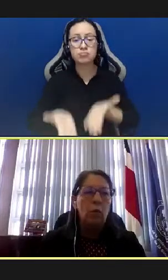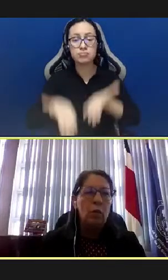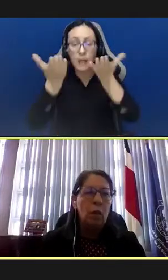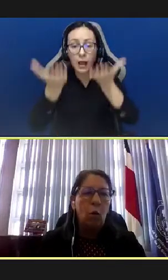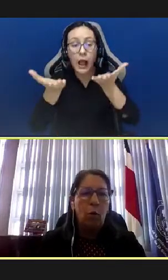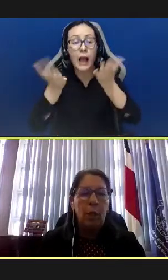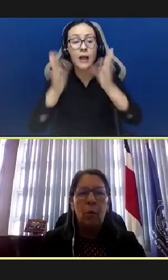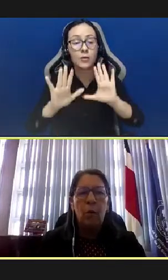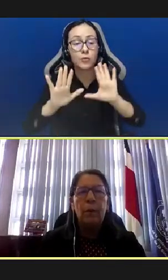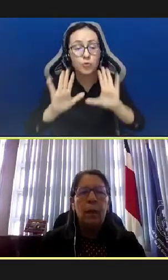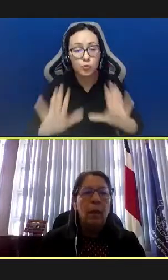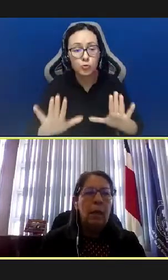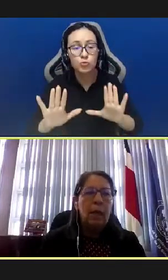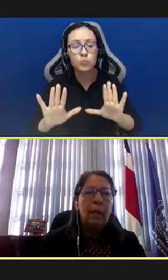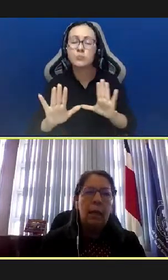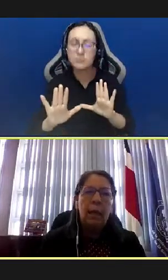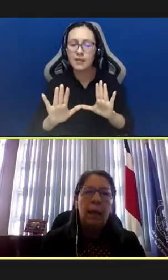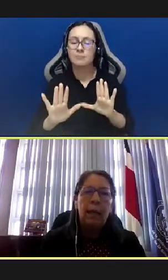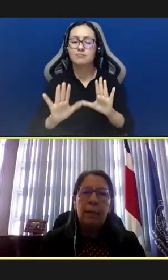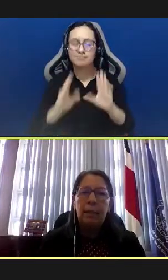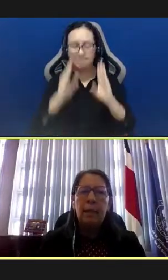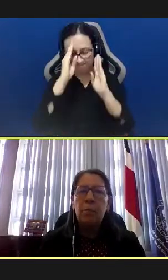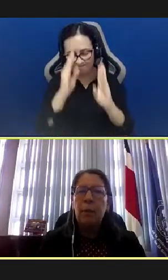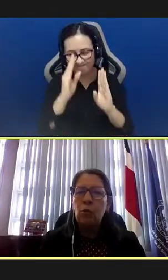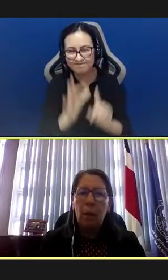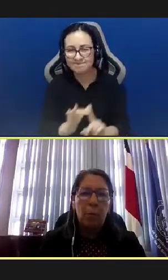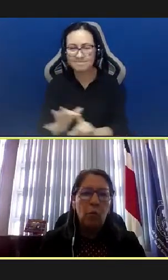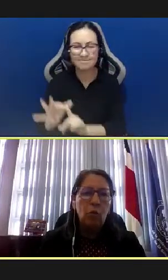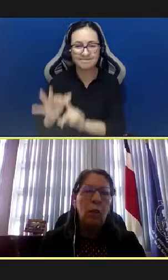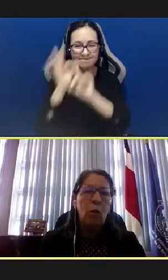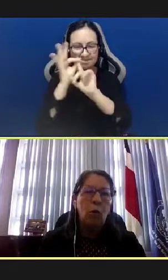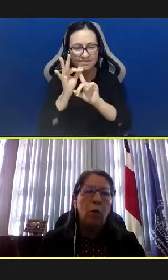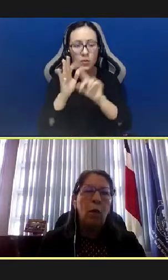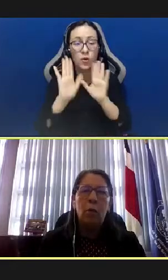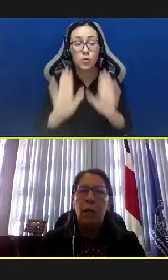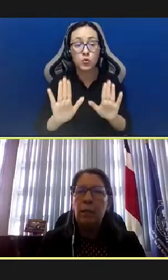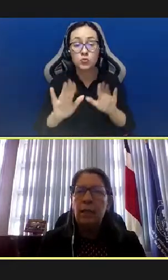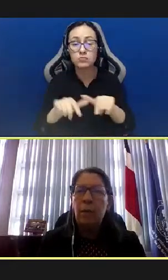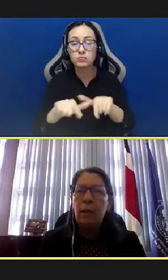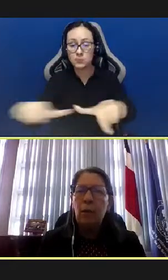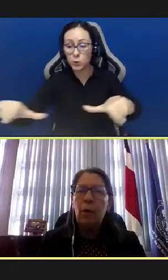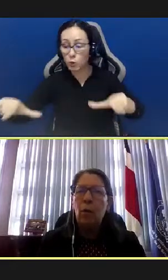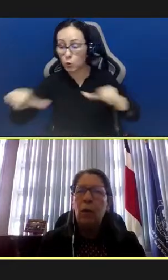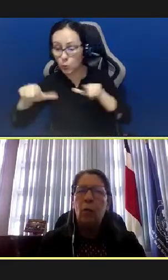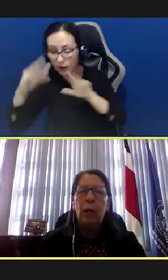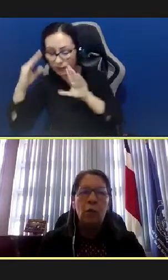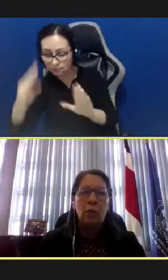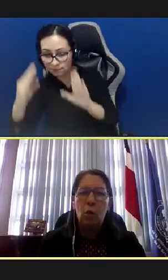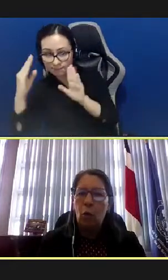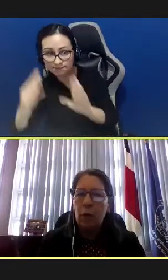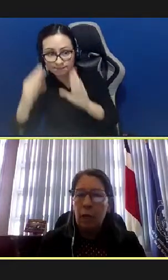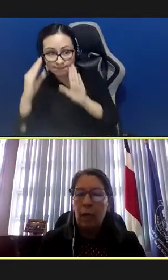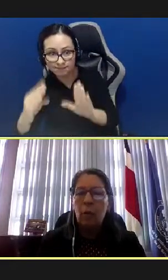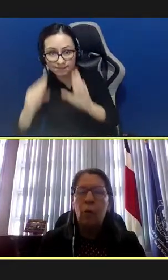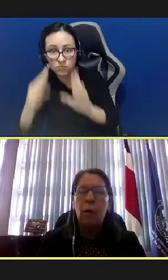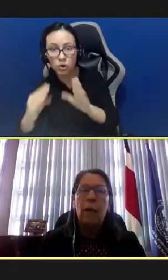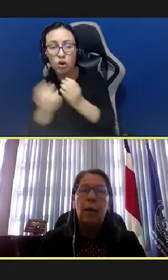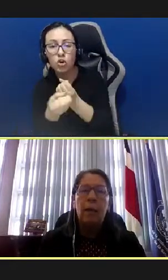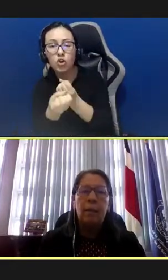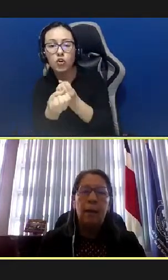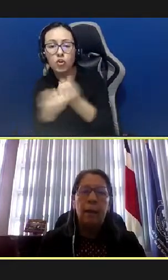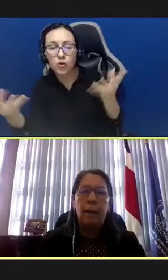So we have the 911 number for psychological counseling and support.